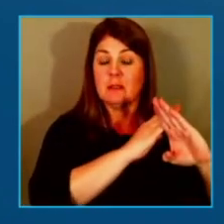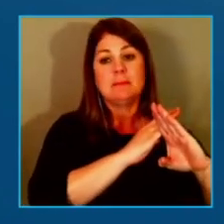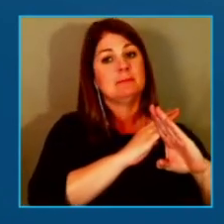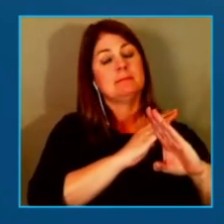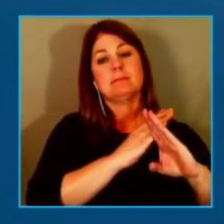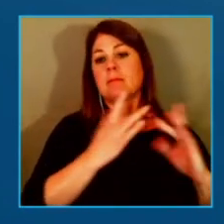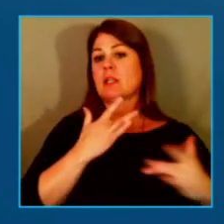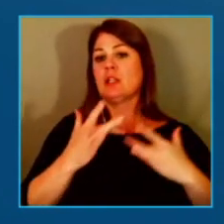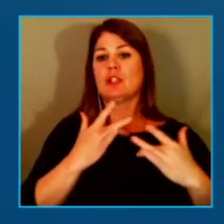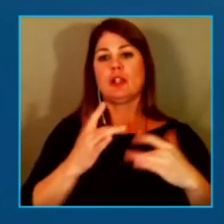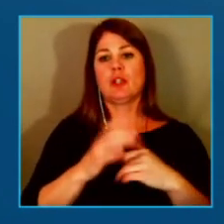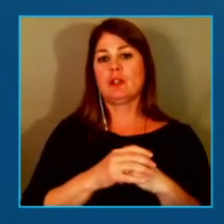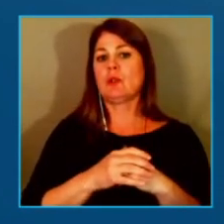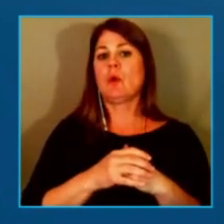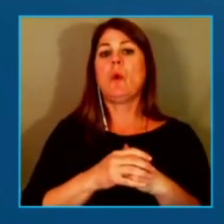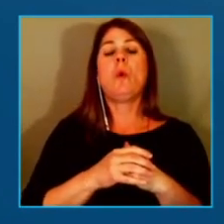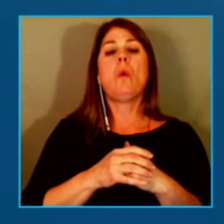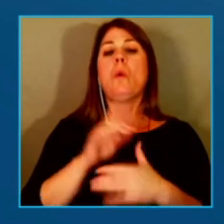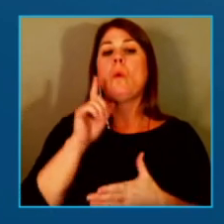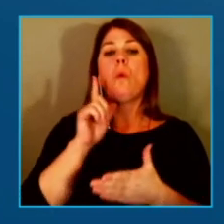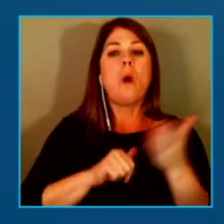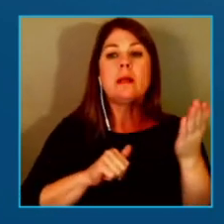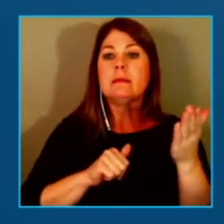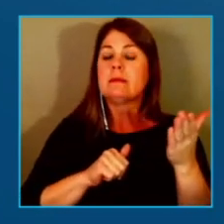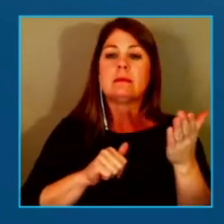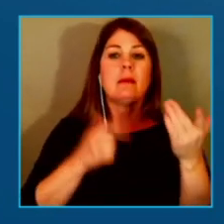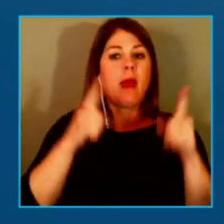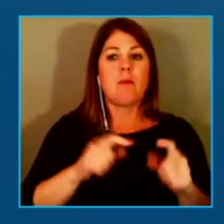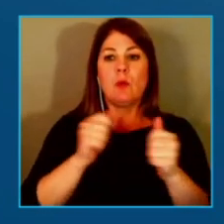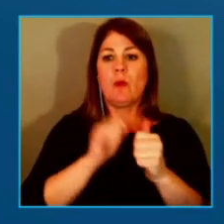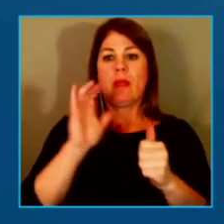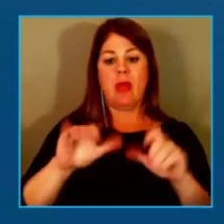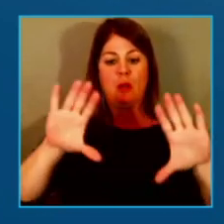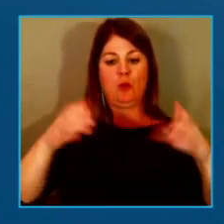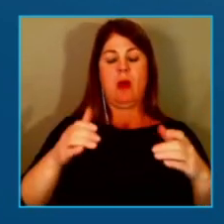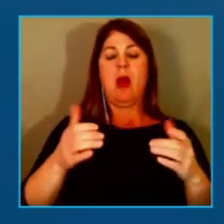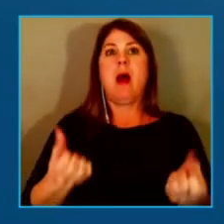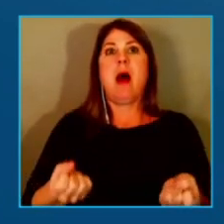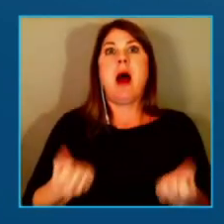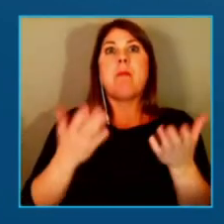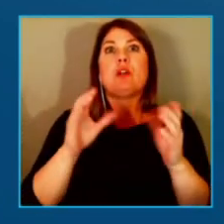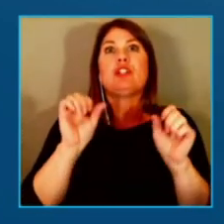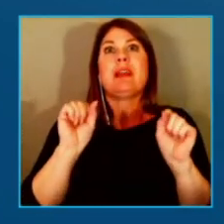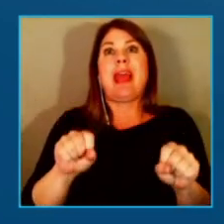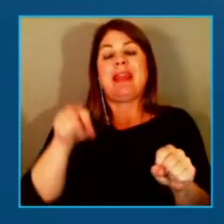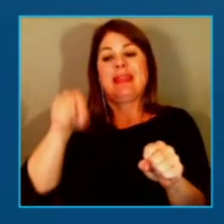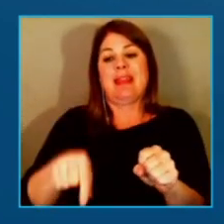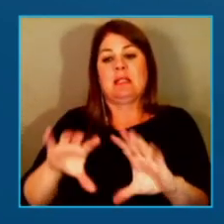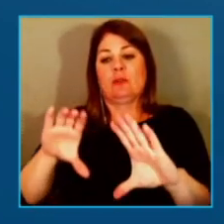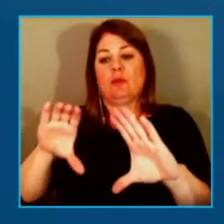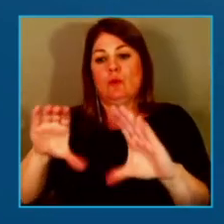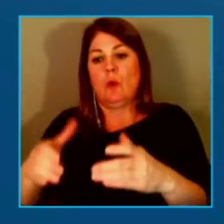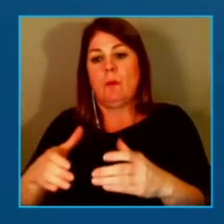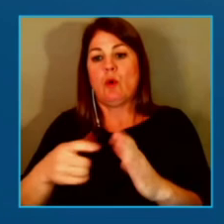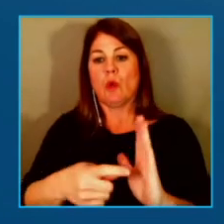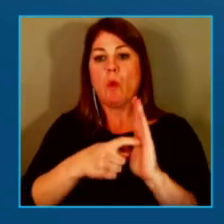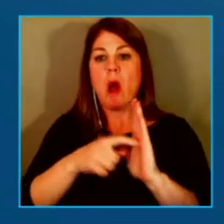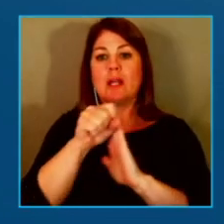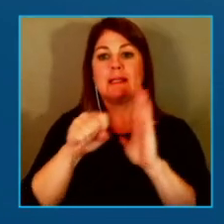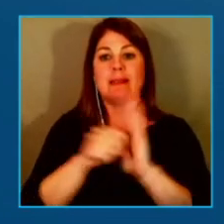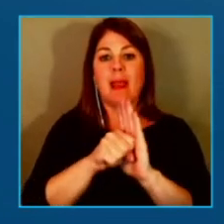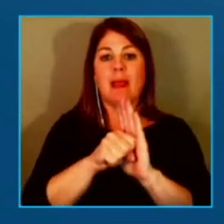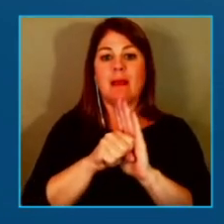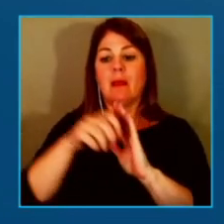the jurisdiction of this body? How much can this body require a state party to do related